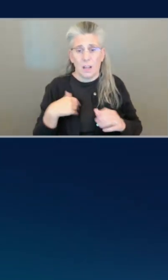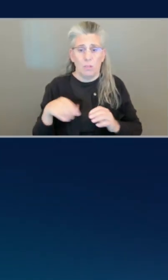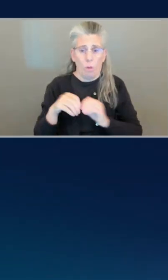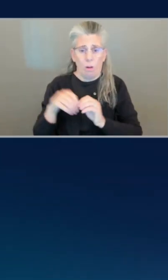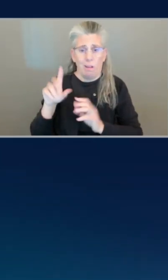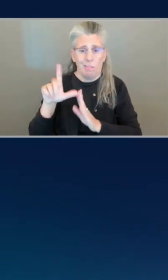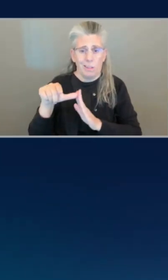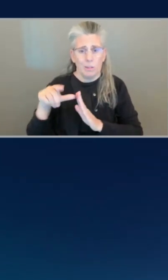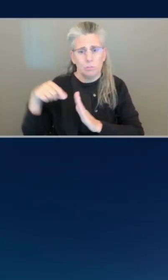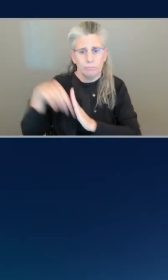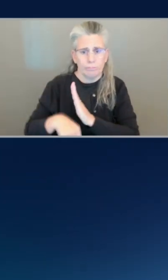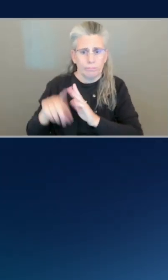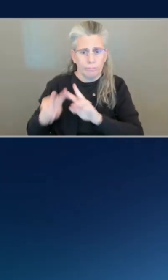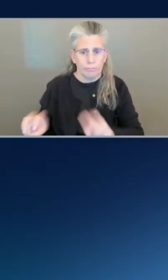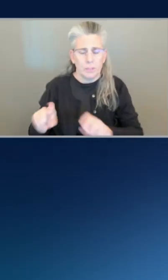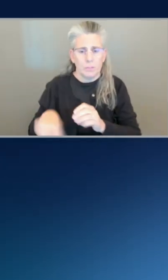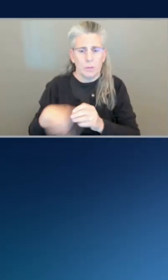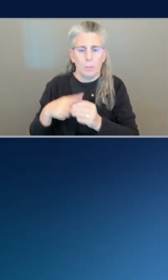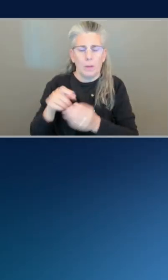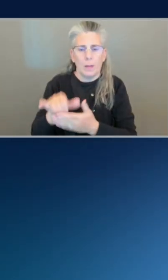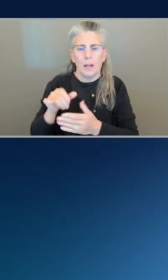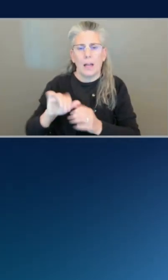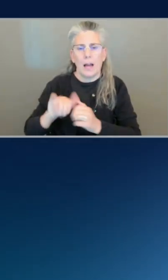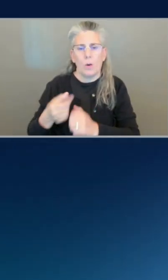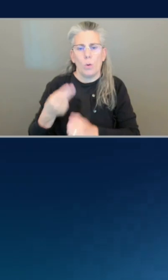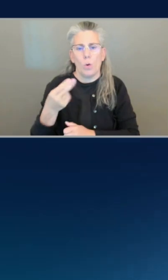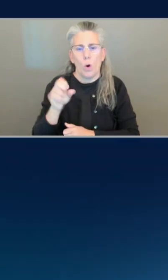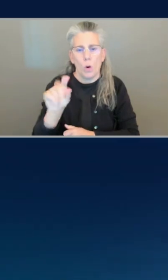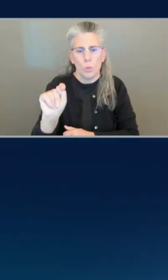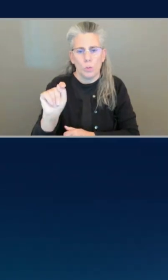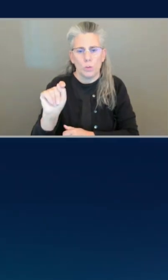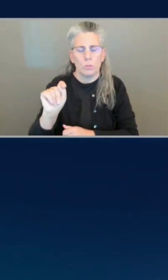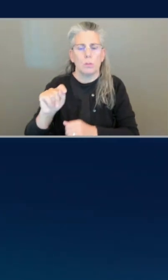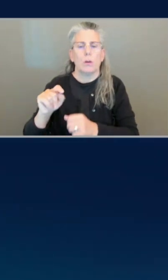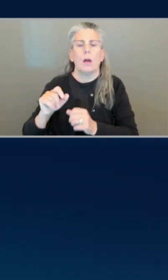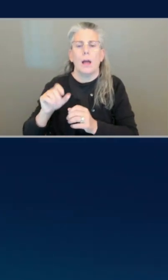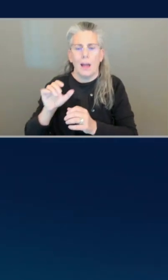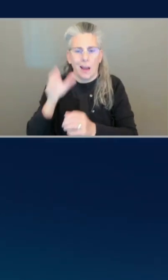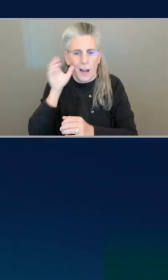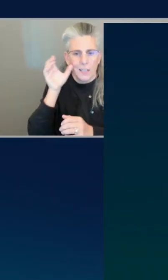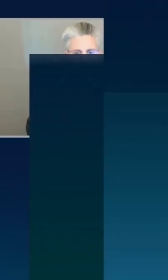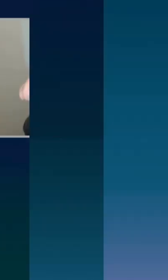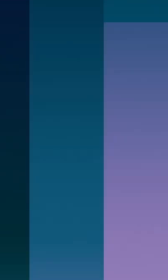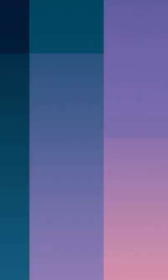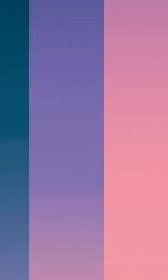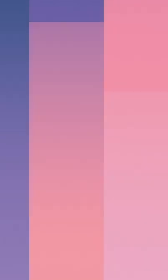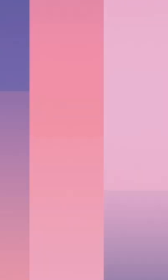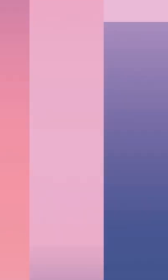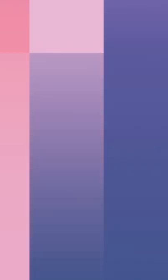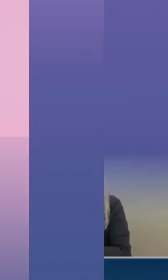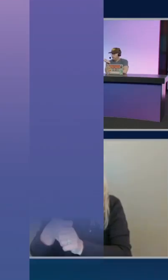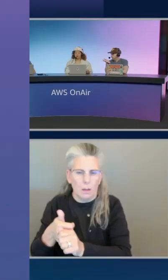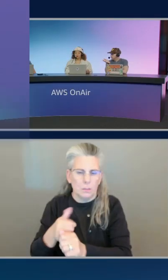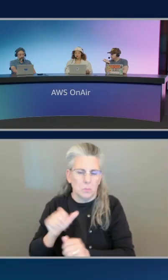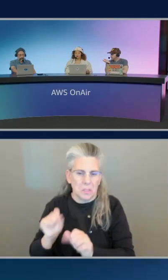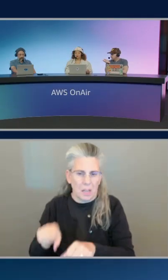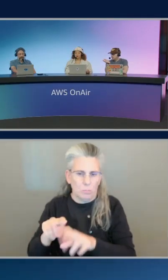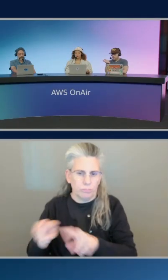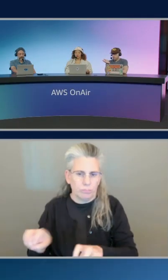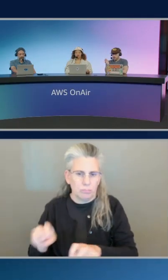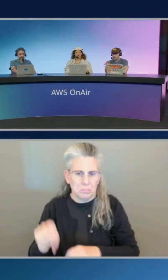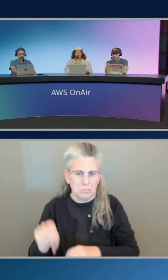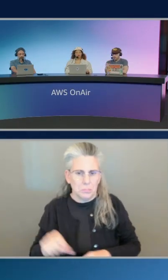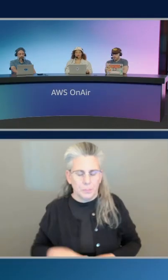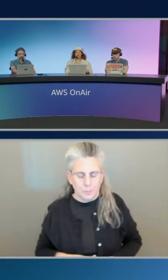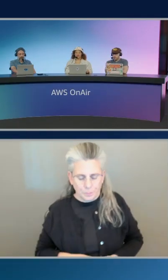Today we're only focused just on hosting and explaining the whole concept of how that works. I love that load balancing, by the way, Rupinder, that you were just talking